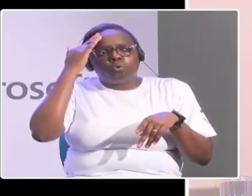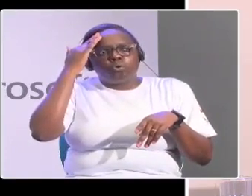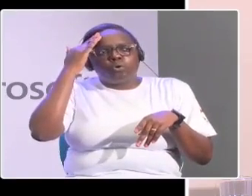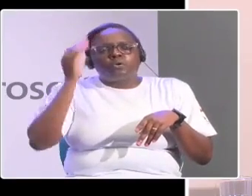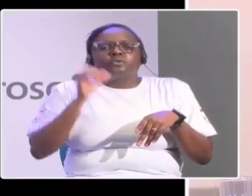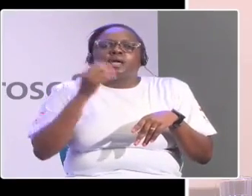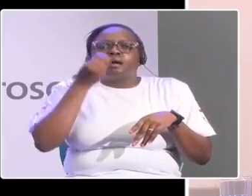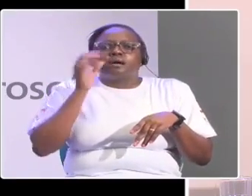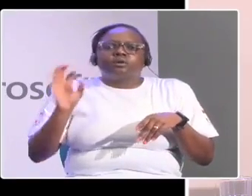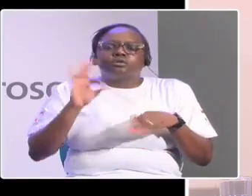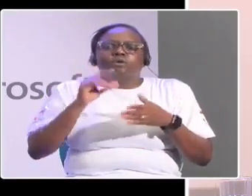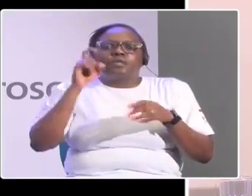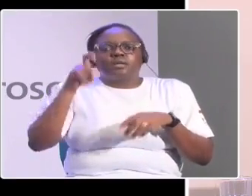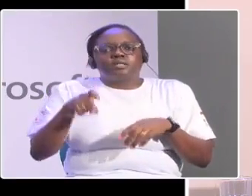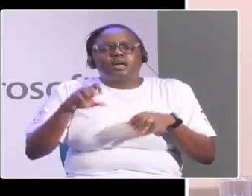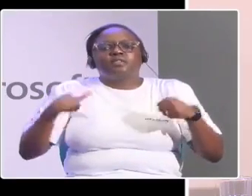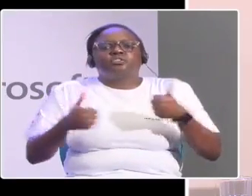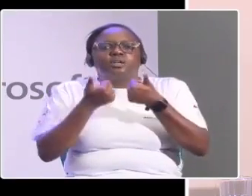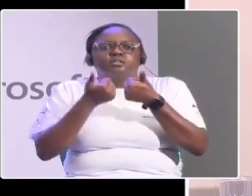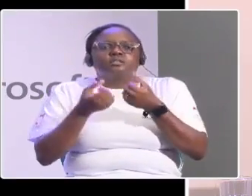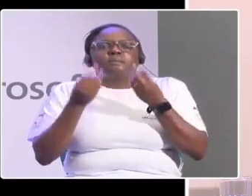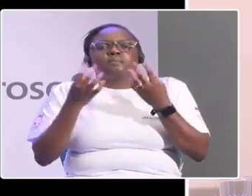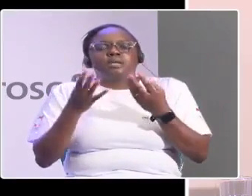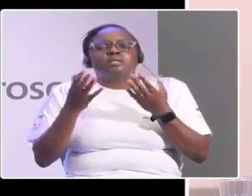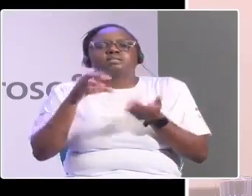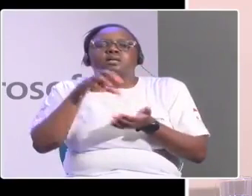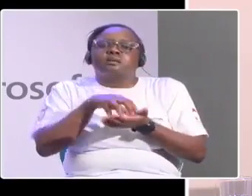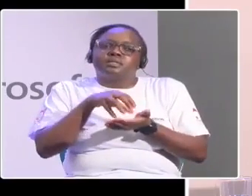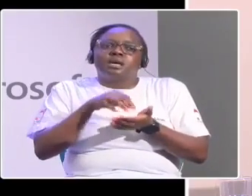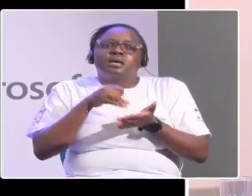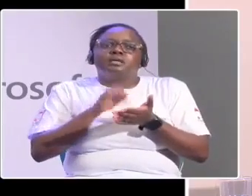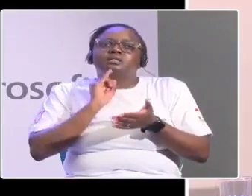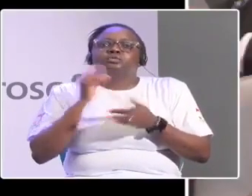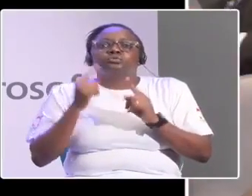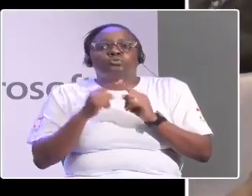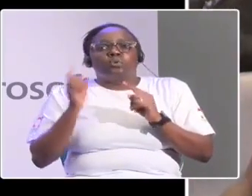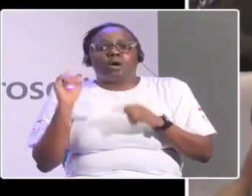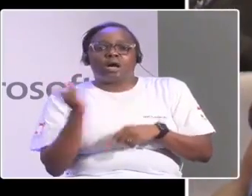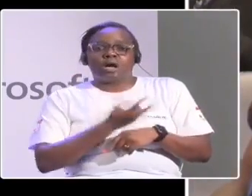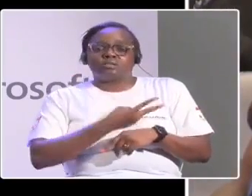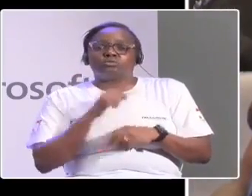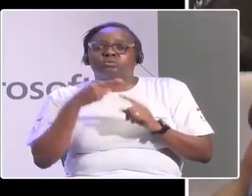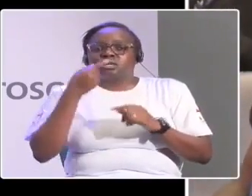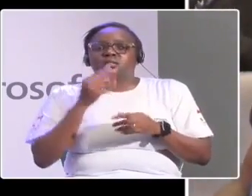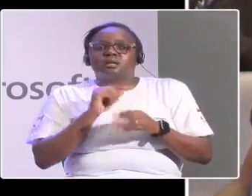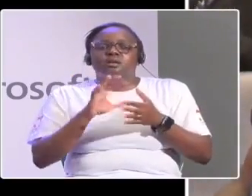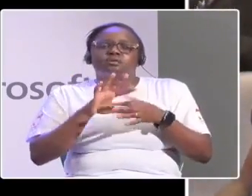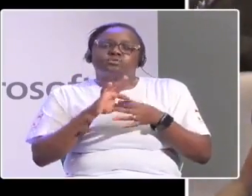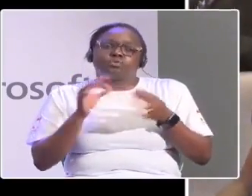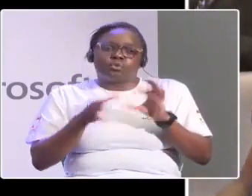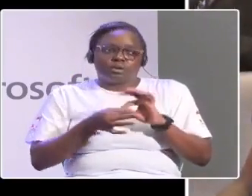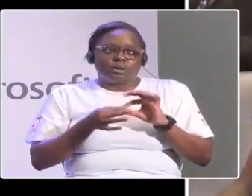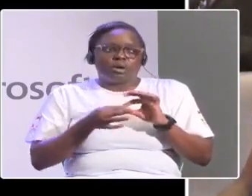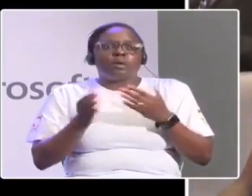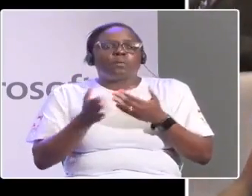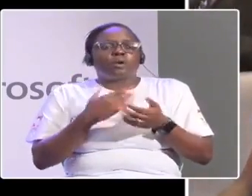They are ignorant of the needs and the challenges in many circumstances. And it's up to us to tell the story in a compelling way. And whatever way